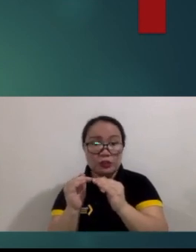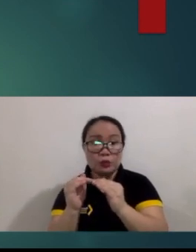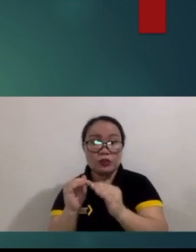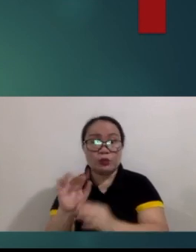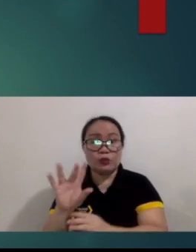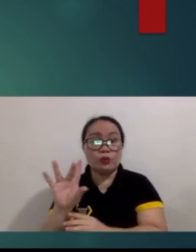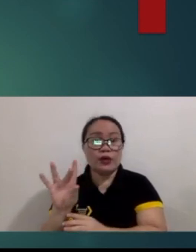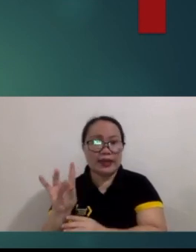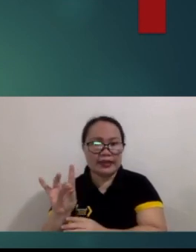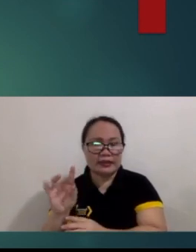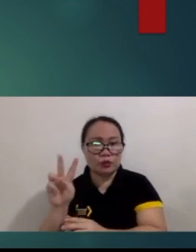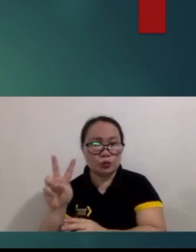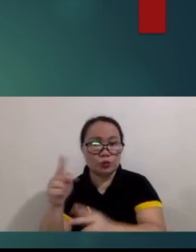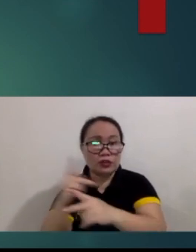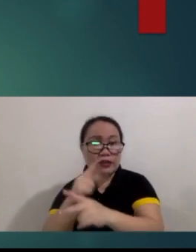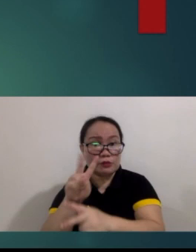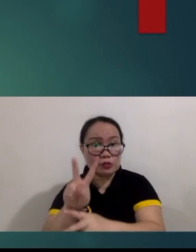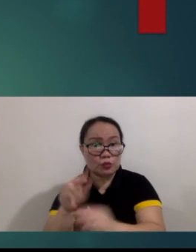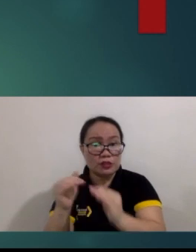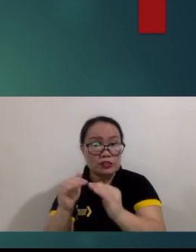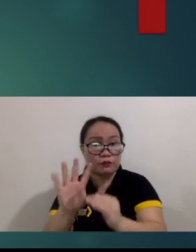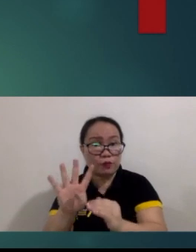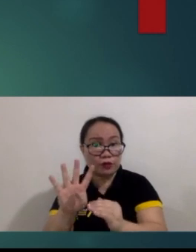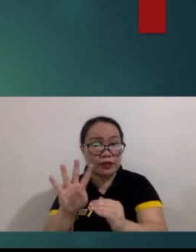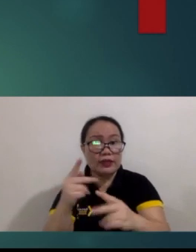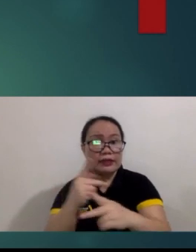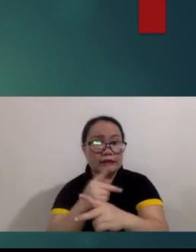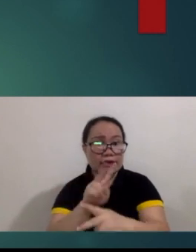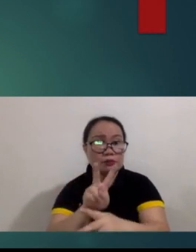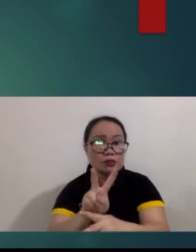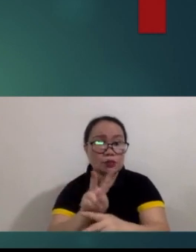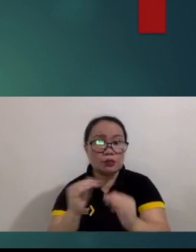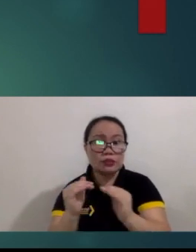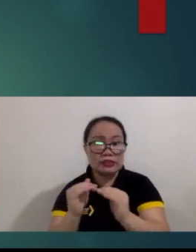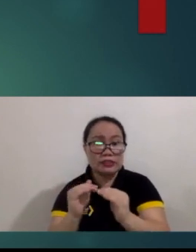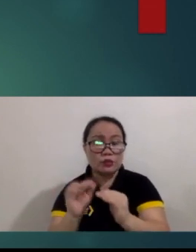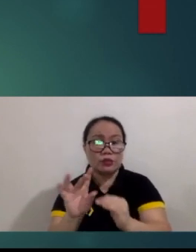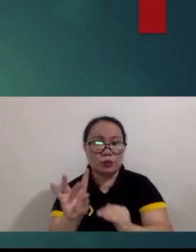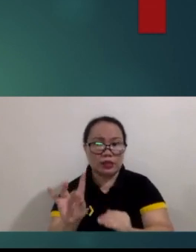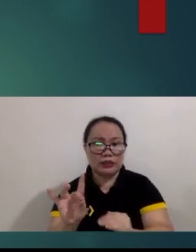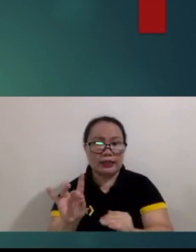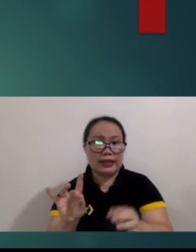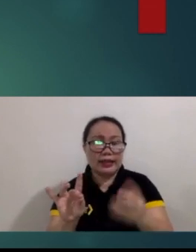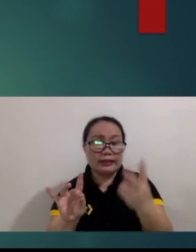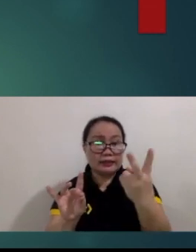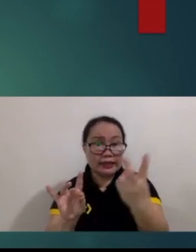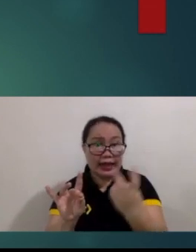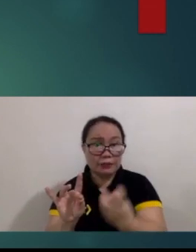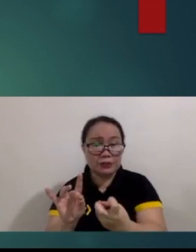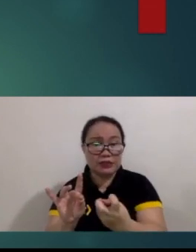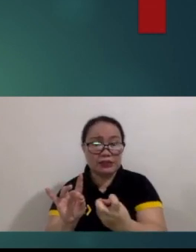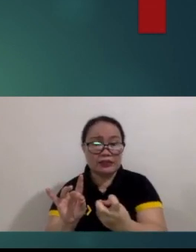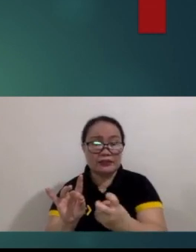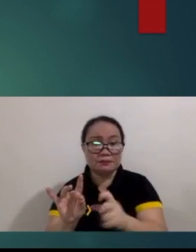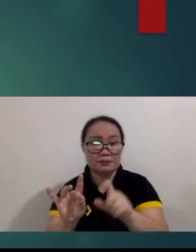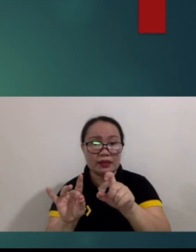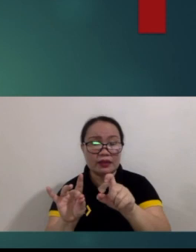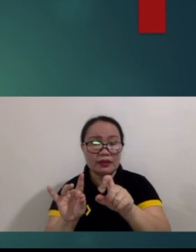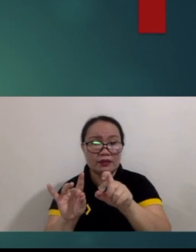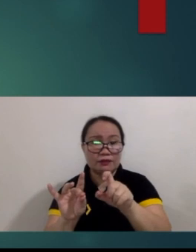would equal to 8. 2 times 2 is 4 times 2 is equal to 8. And then copy